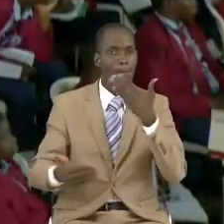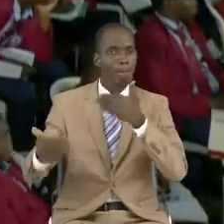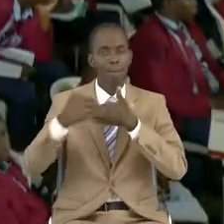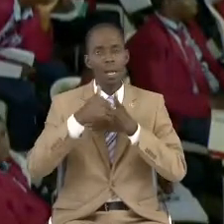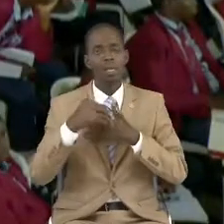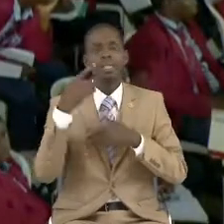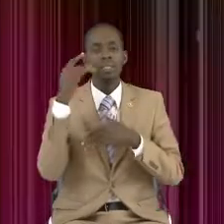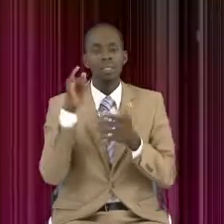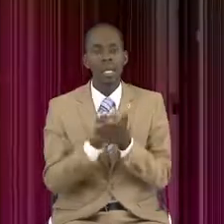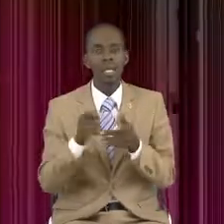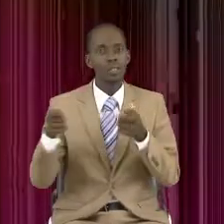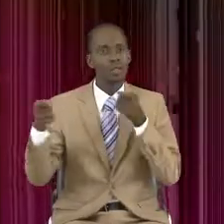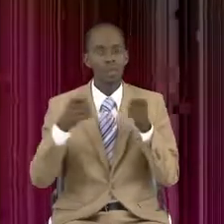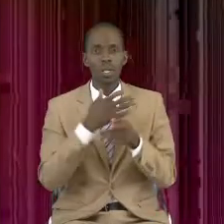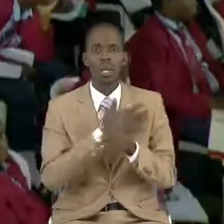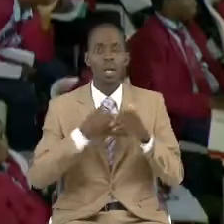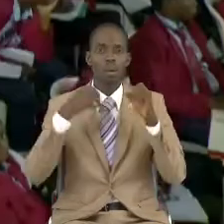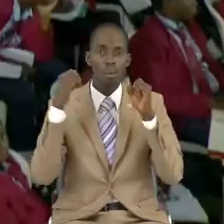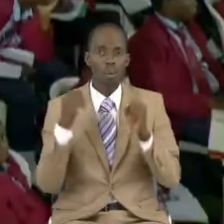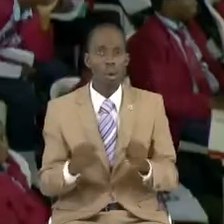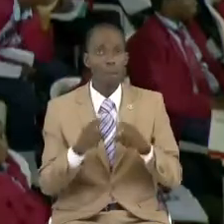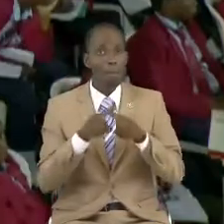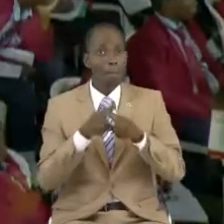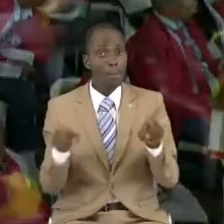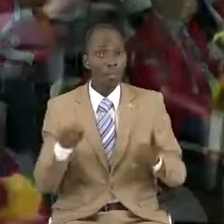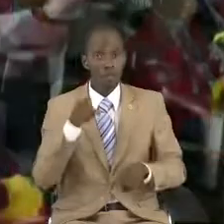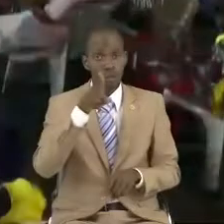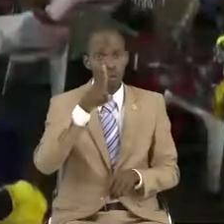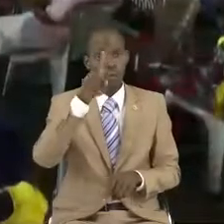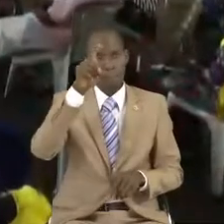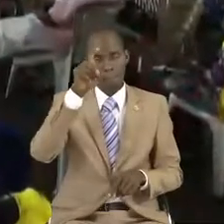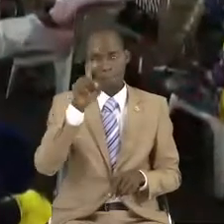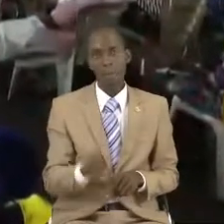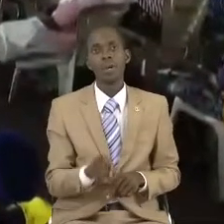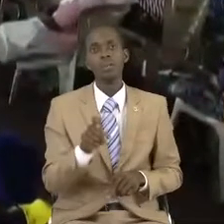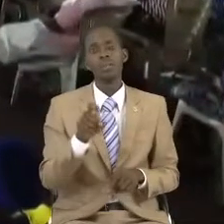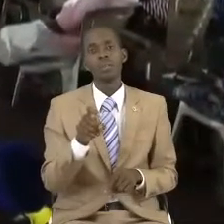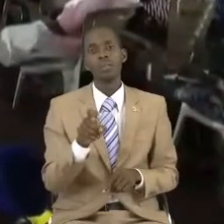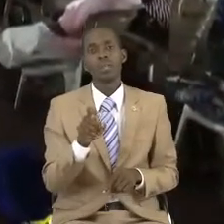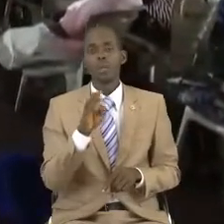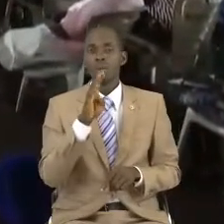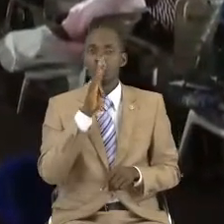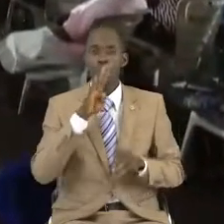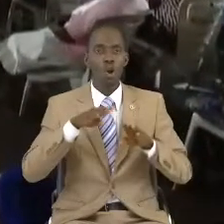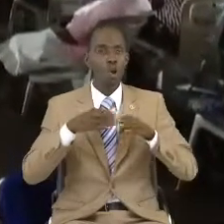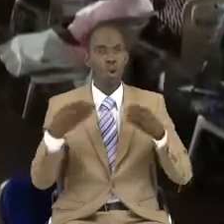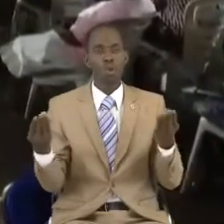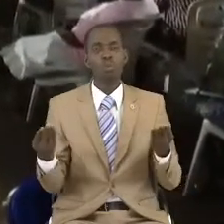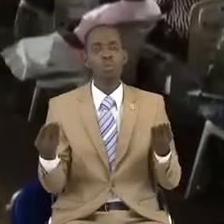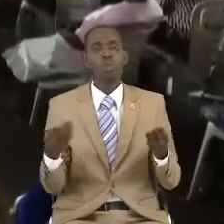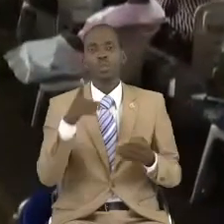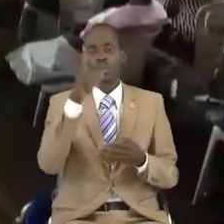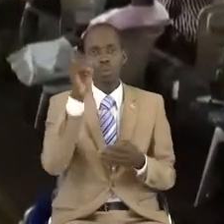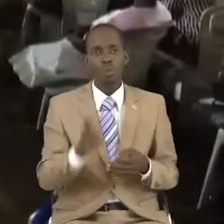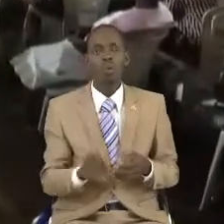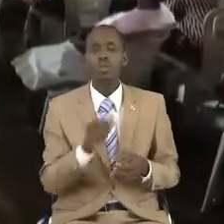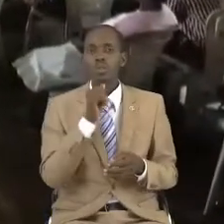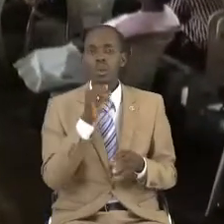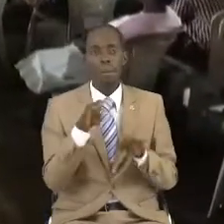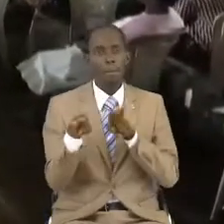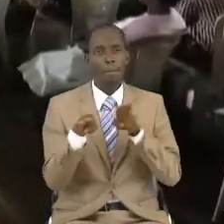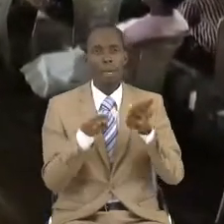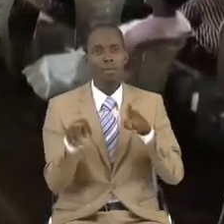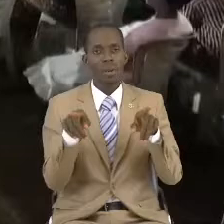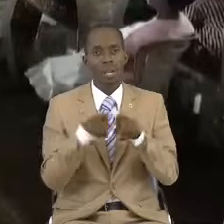that power but you must be plain you mustn't do like adam deeds